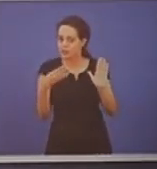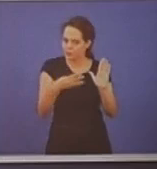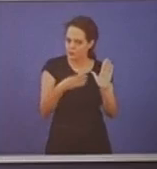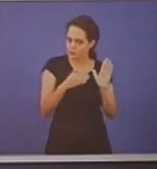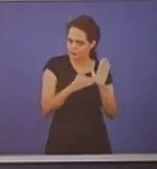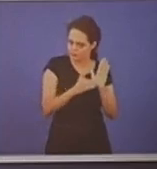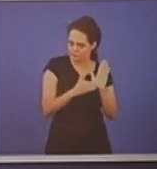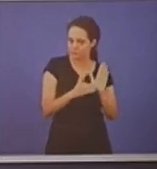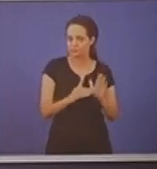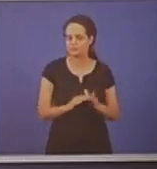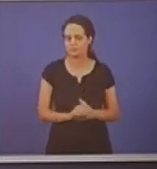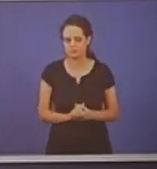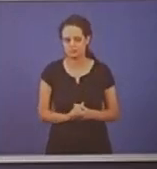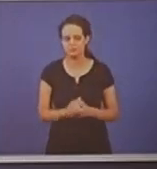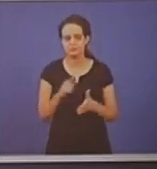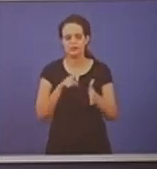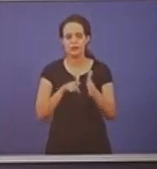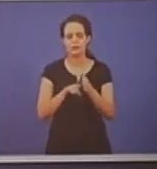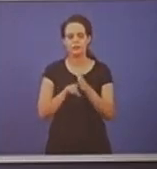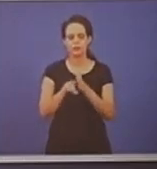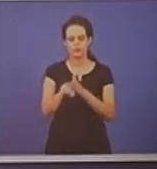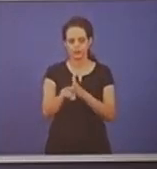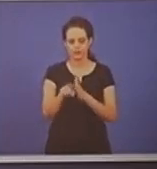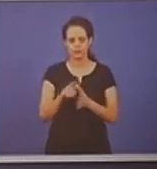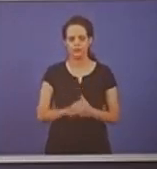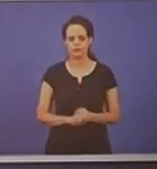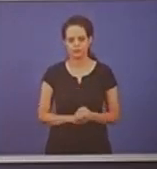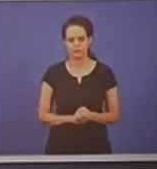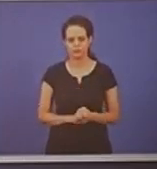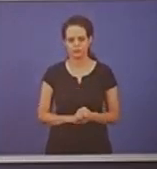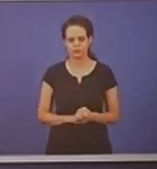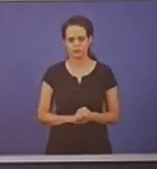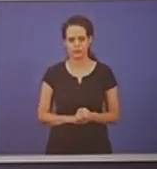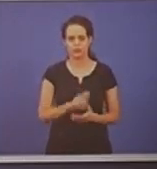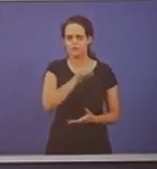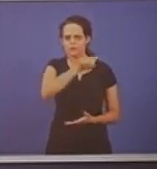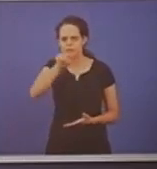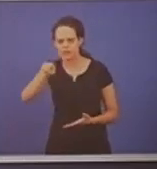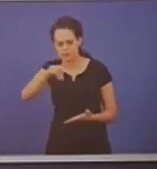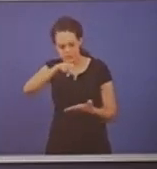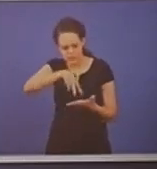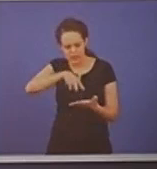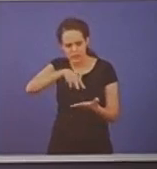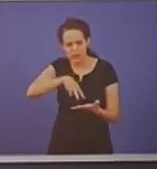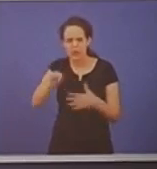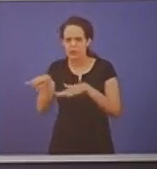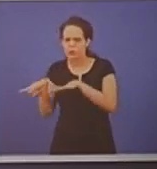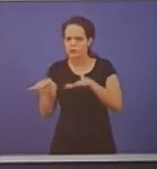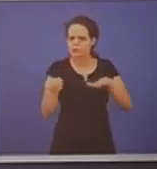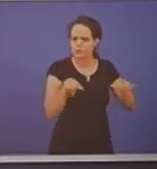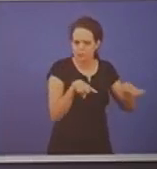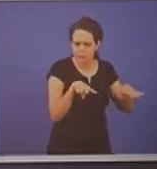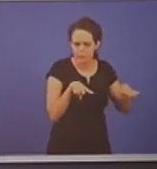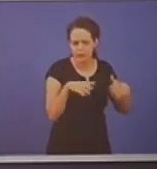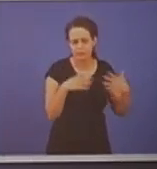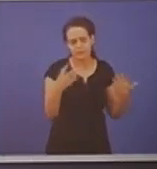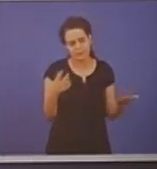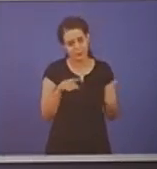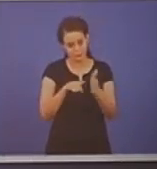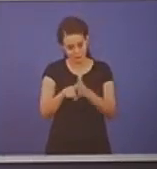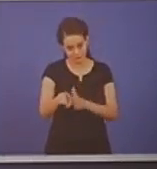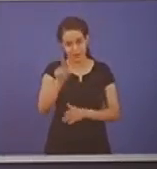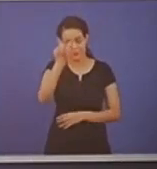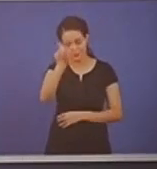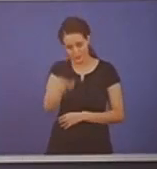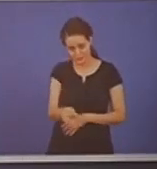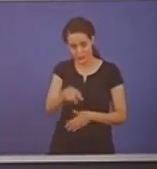from 1st to the 14th. So the ones that had a chance to read and study,